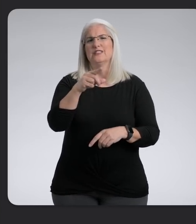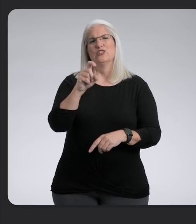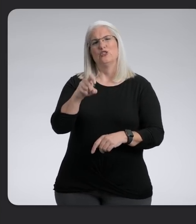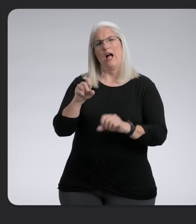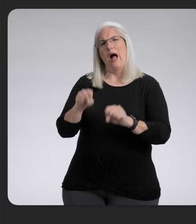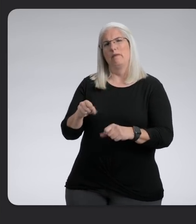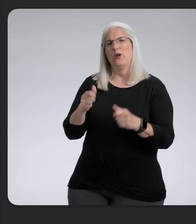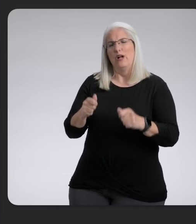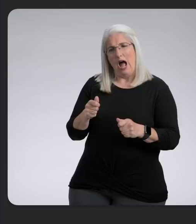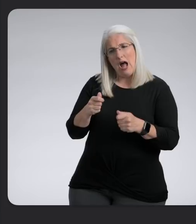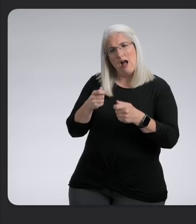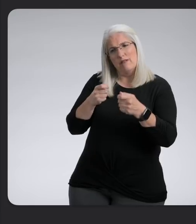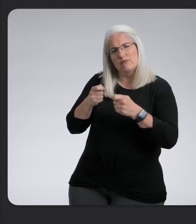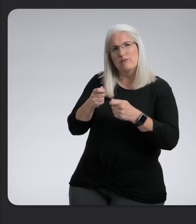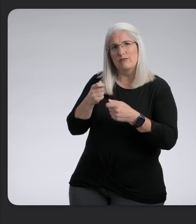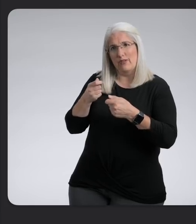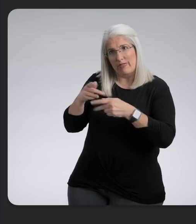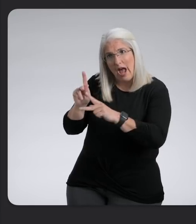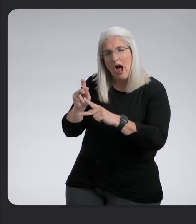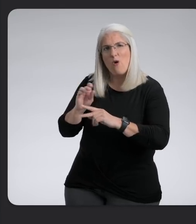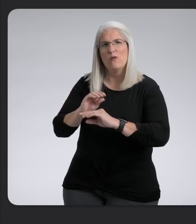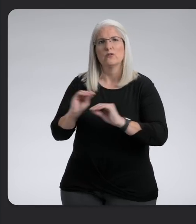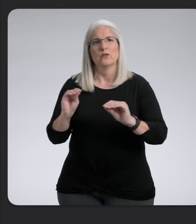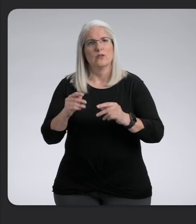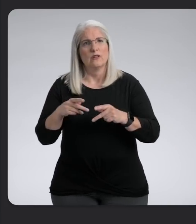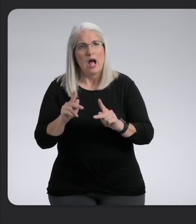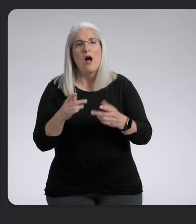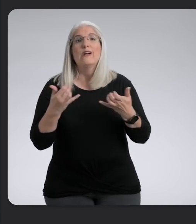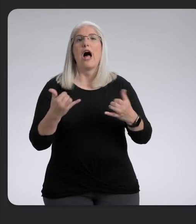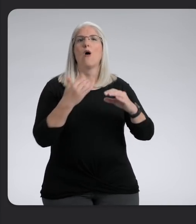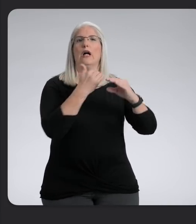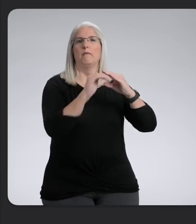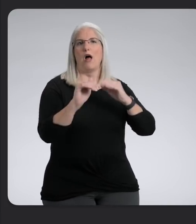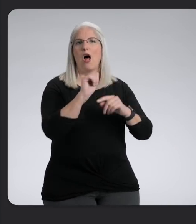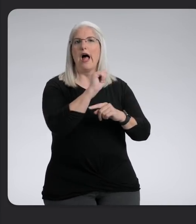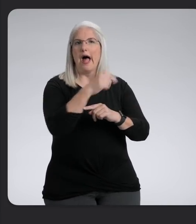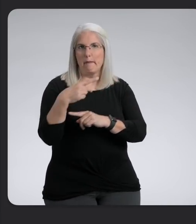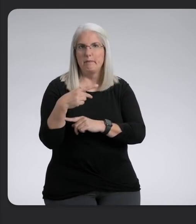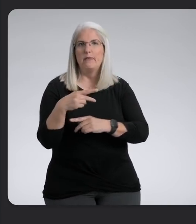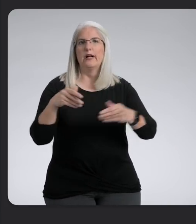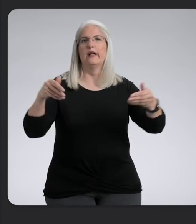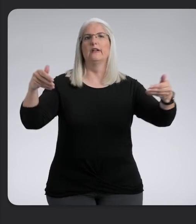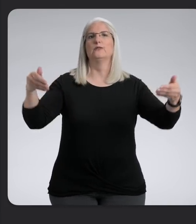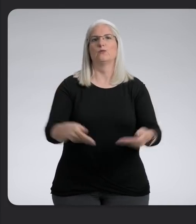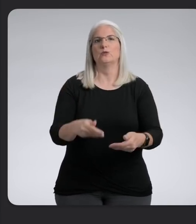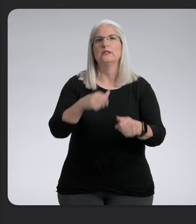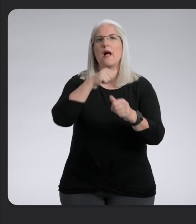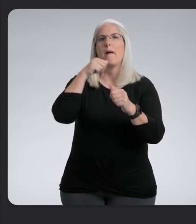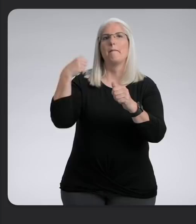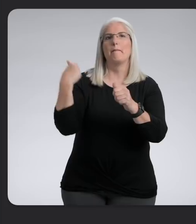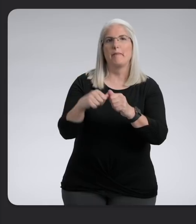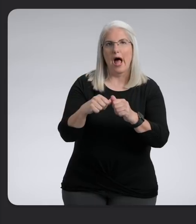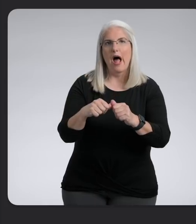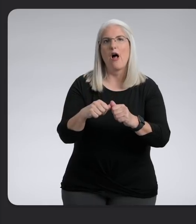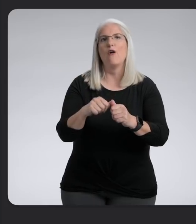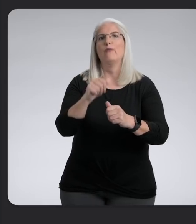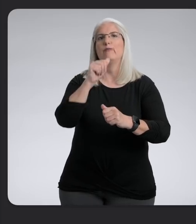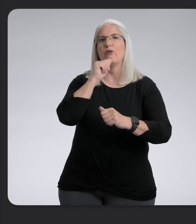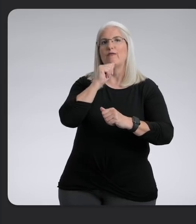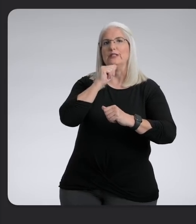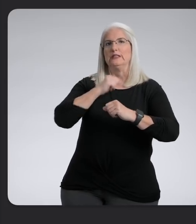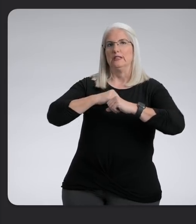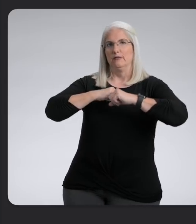allow this or not. So now in the Mail app, we're introducing Mail Privacy Protection. Here's what it